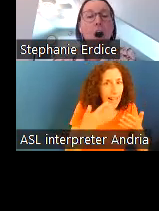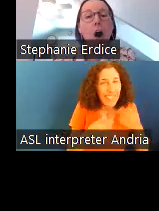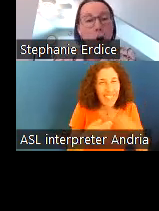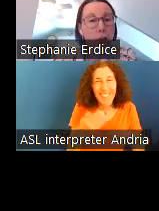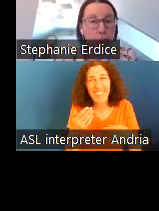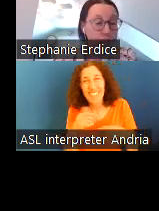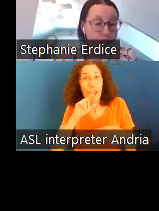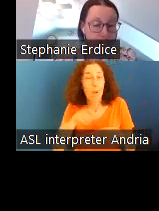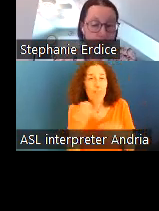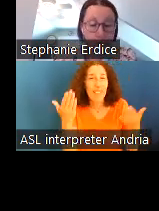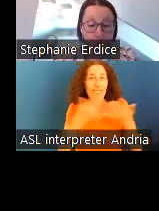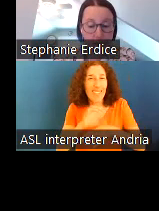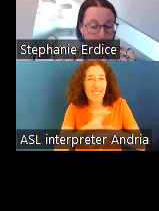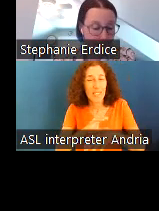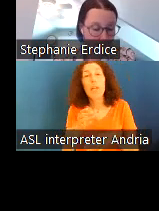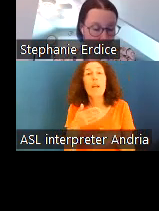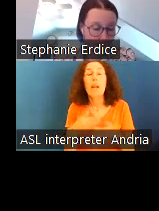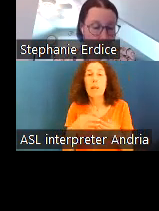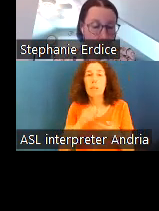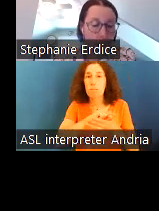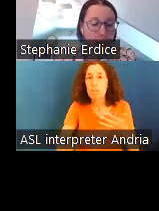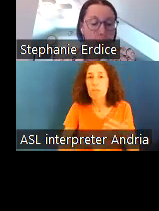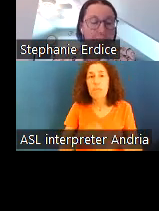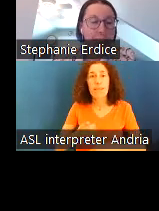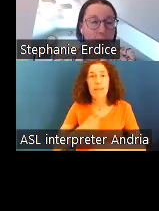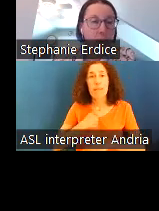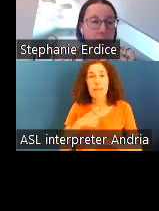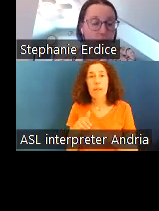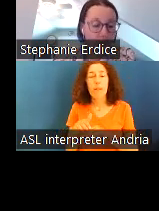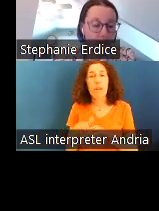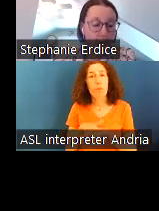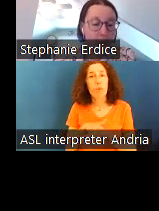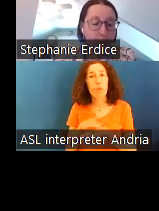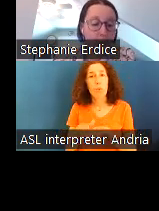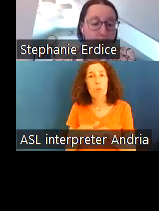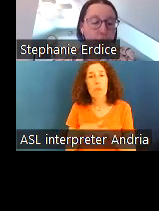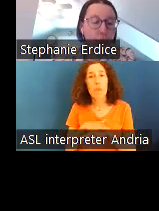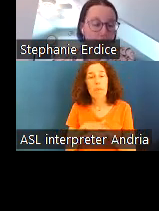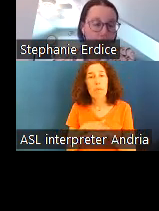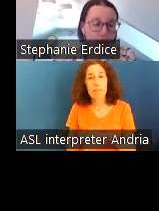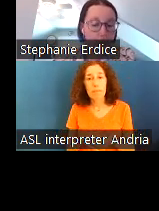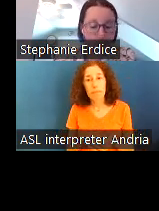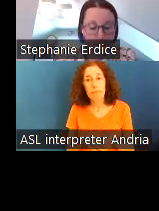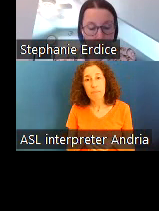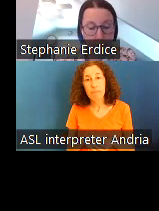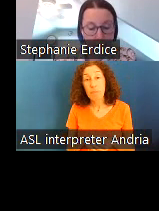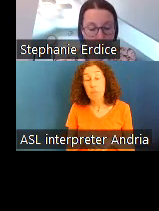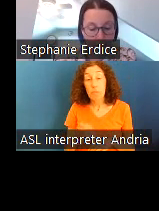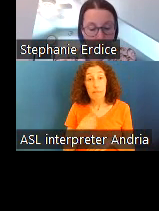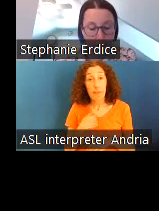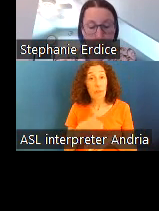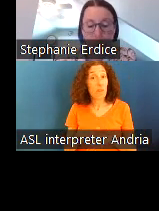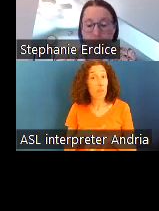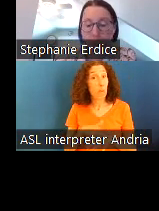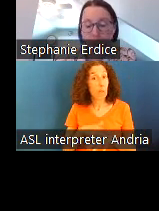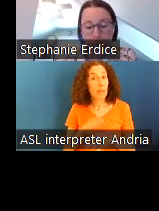not. All of those things are self-soothing. And self-soothing is absolutely a part of our